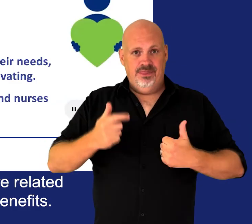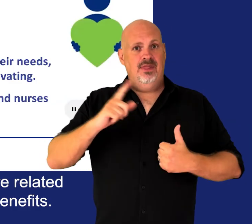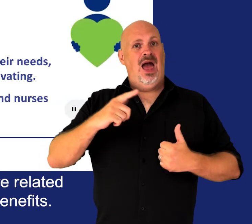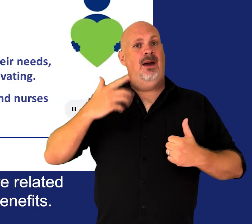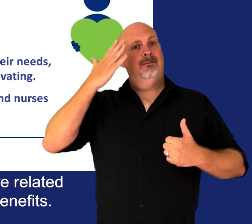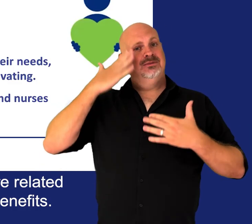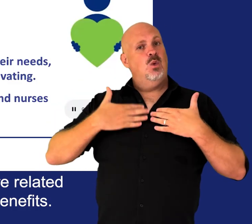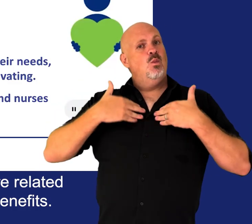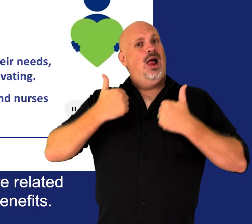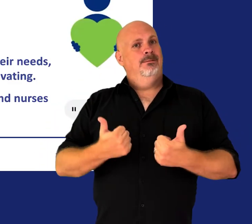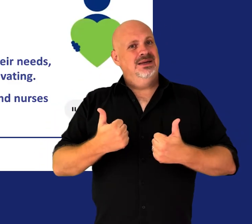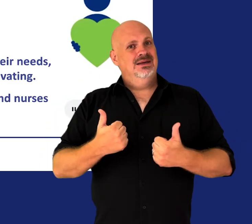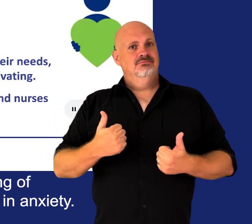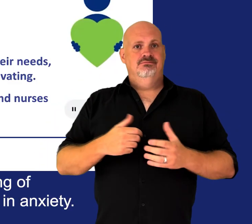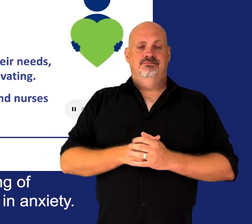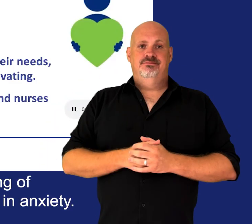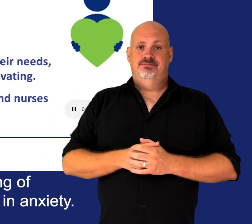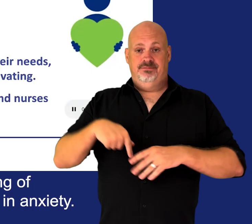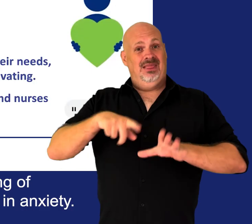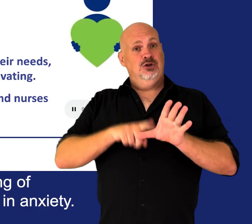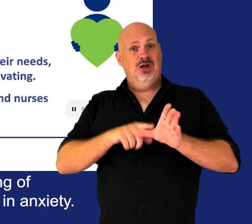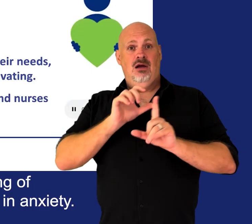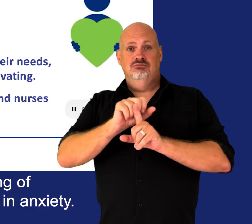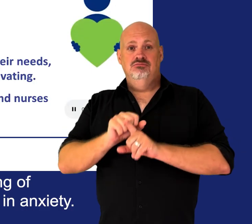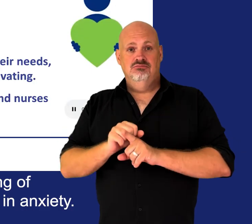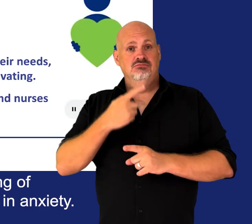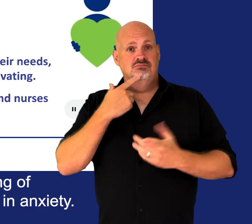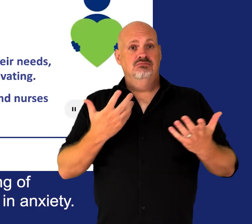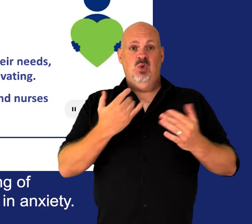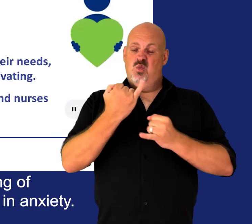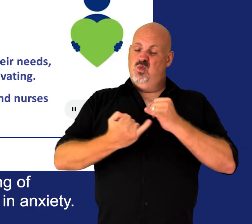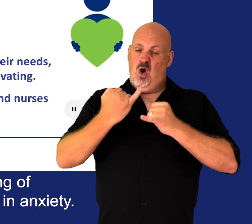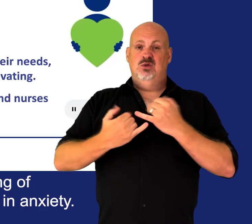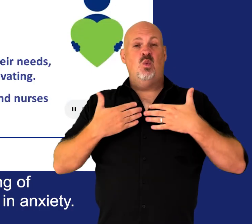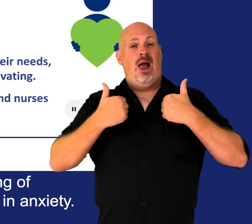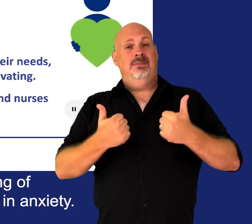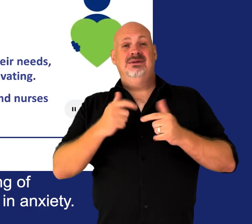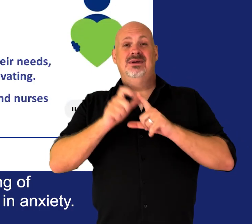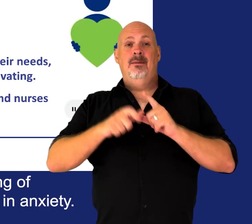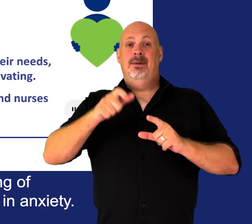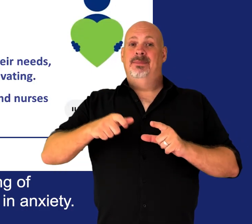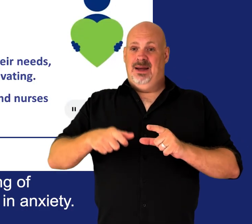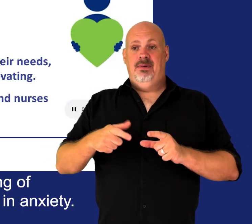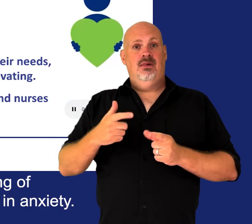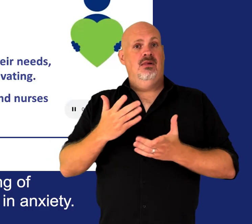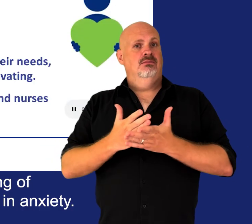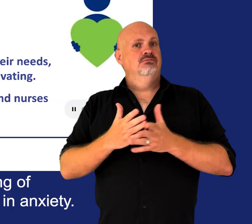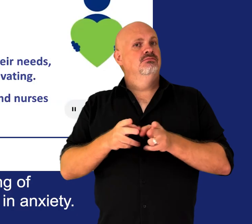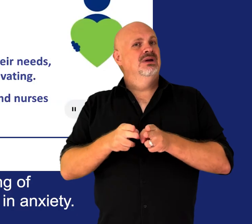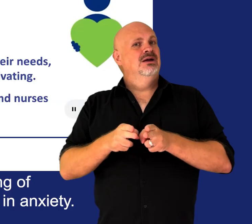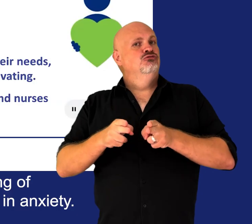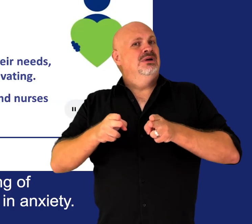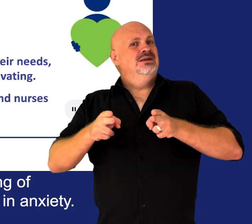mental well-being benefits. This year's findings show the worsening well-being for disabled people, with increases